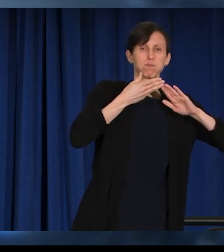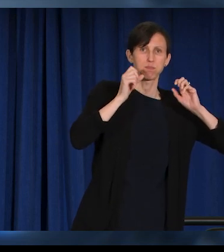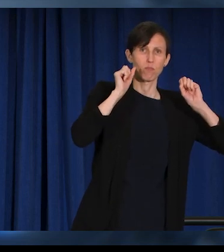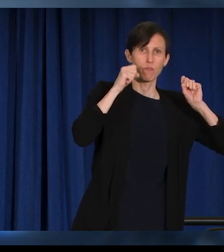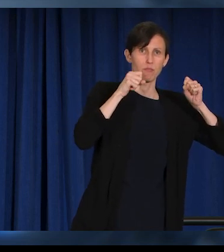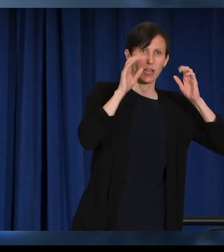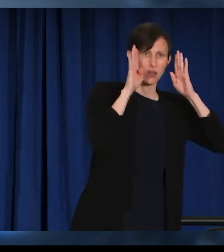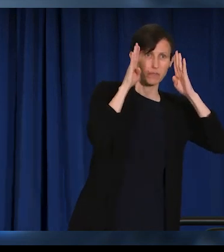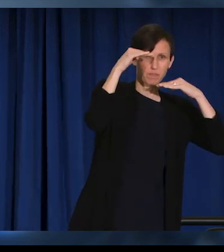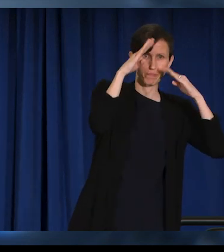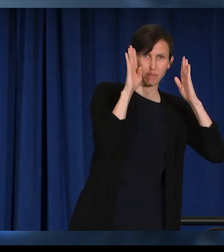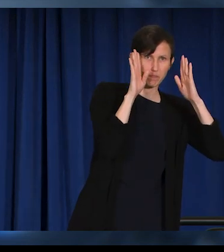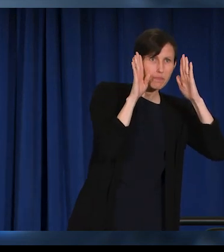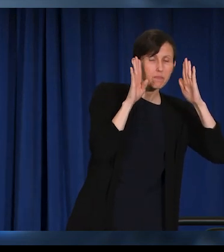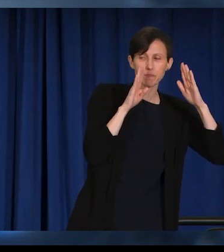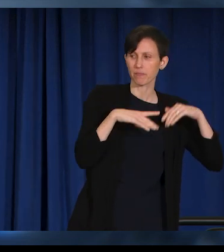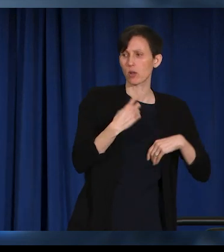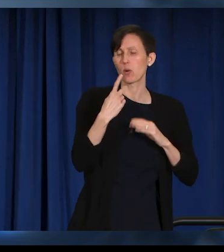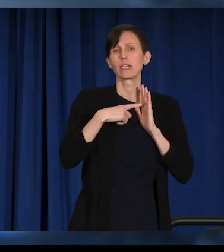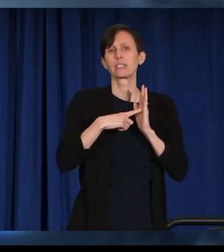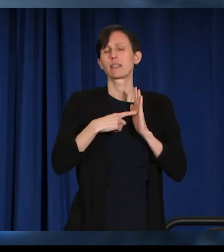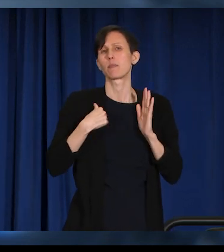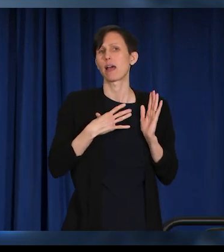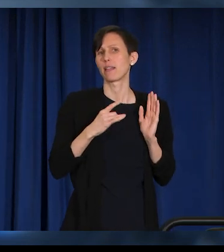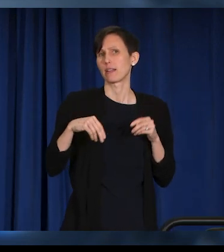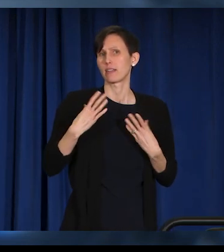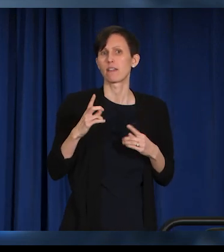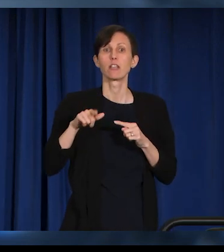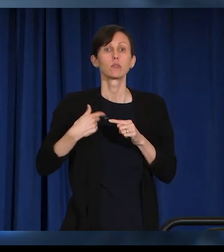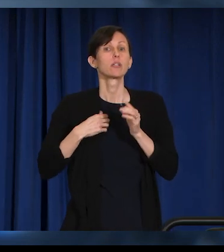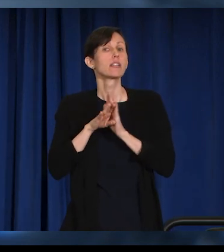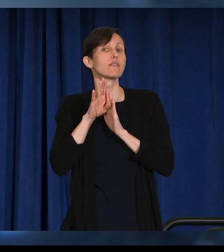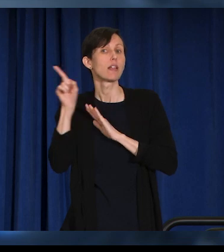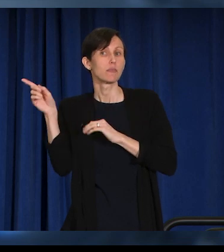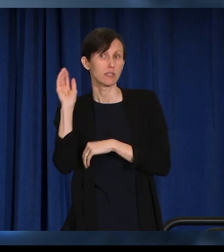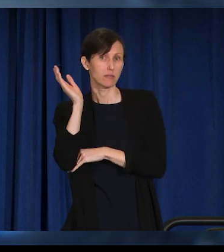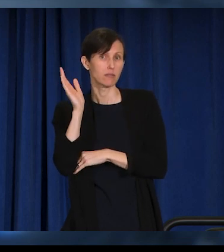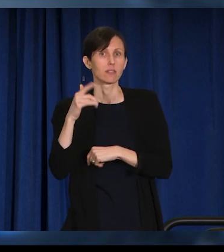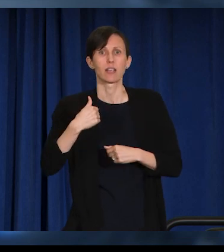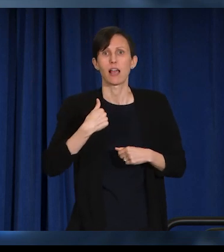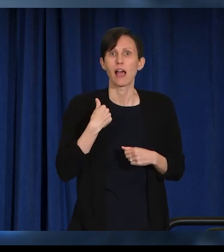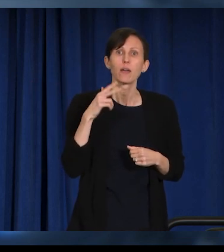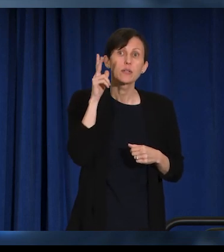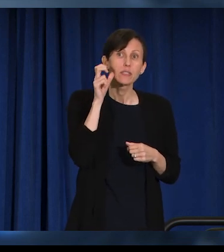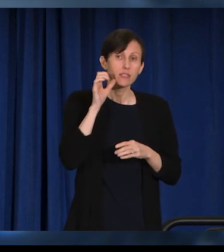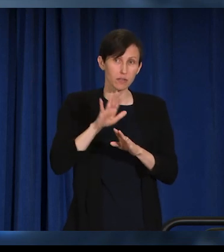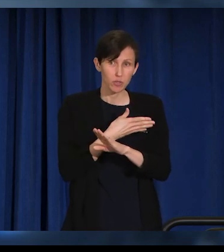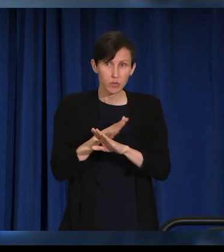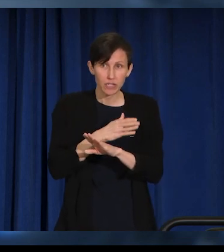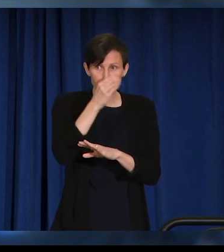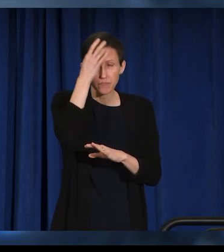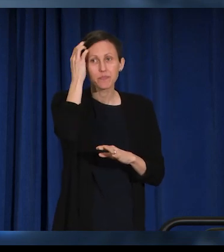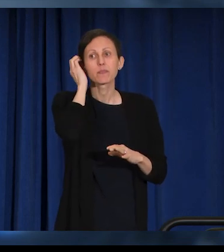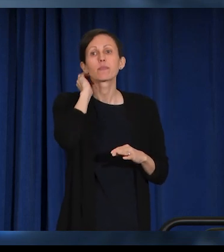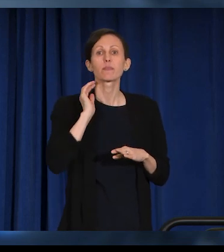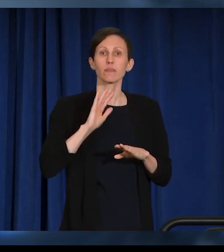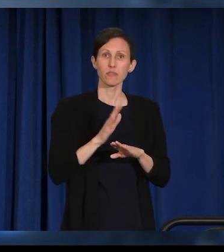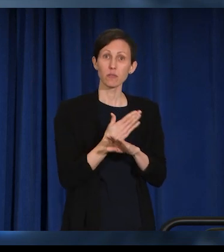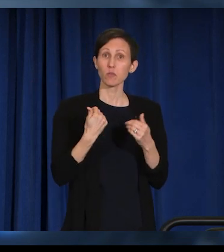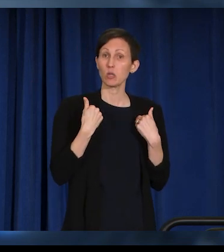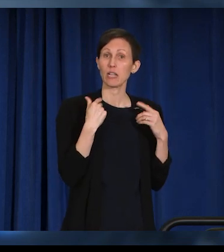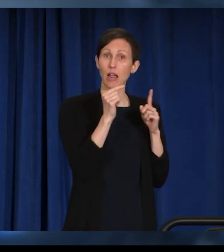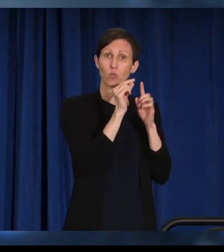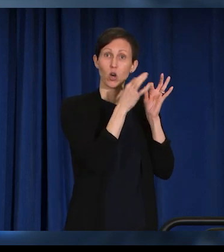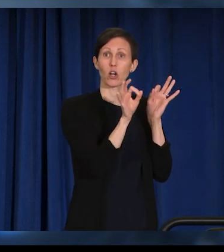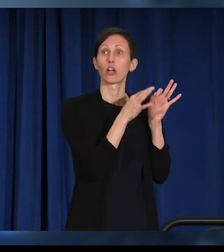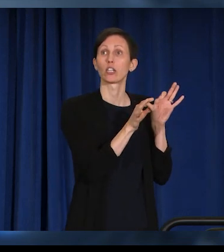or airplanes. So the example I like to give is when I was putting together this presentation, I was listening to music. And the music had lyrics, and